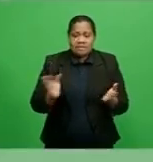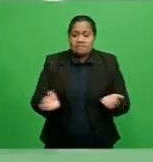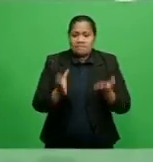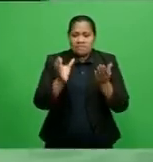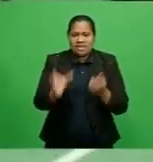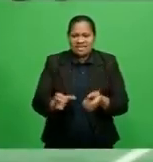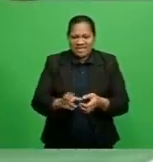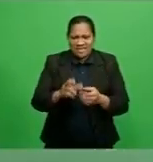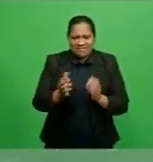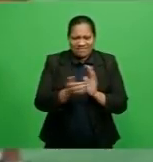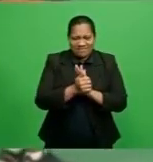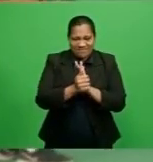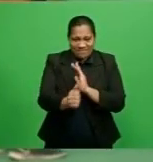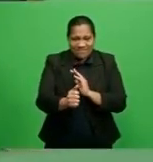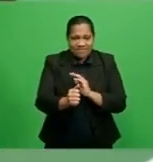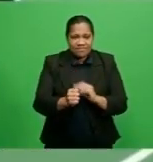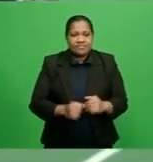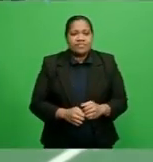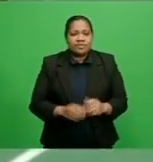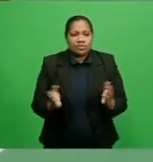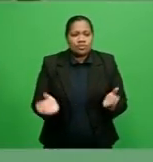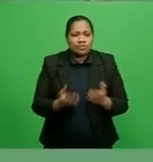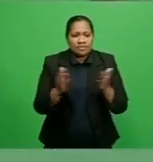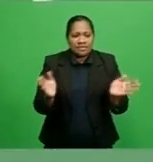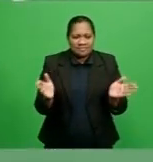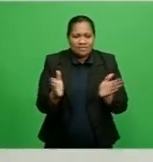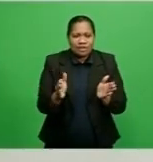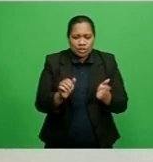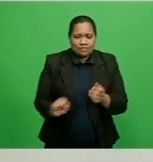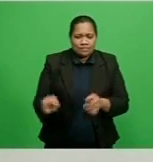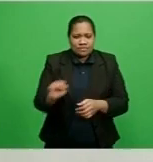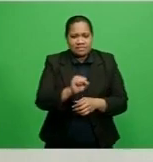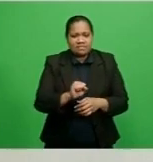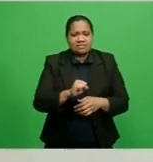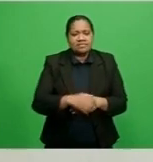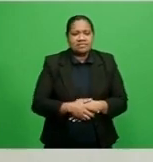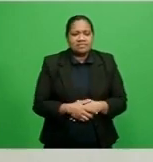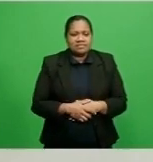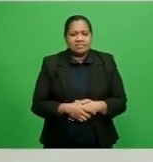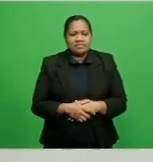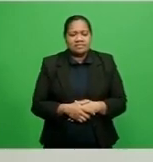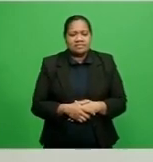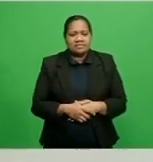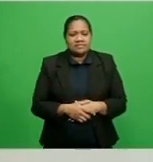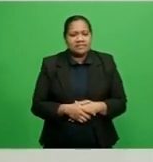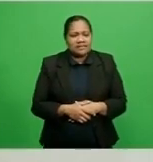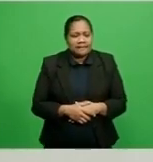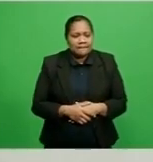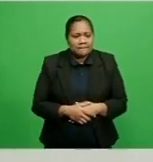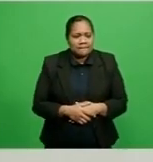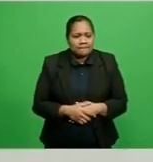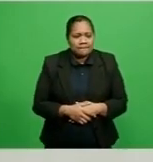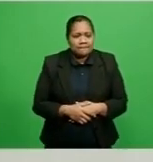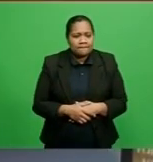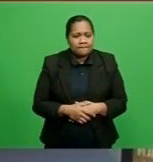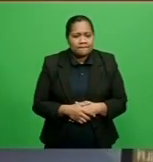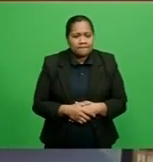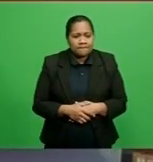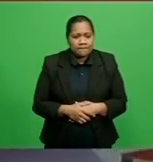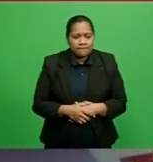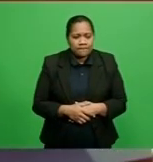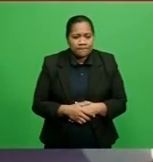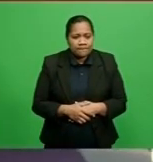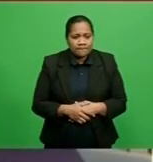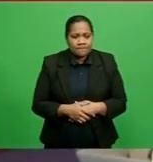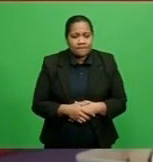to play in a short space, in a crowded space, and a lot of hard work is needed.